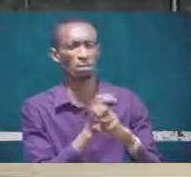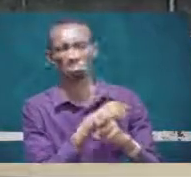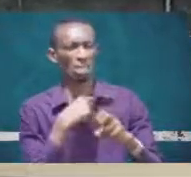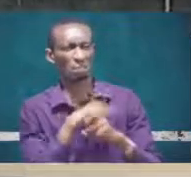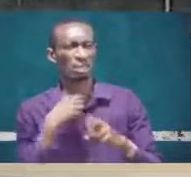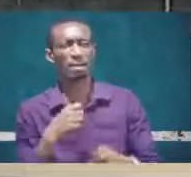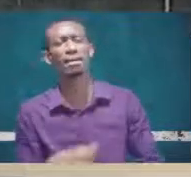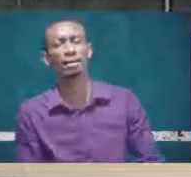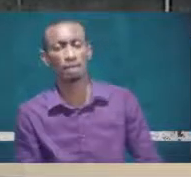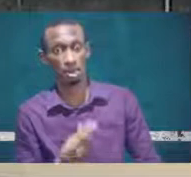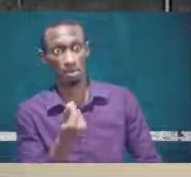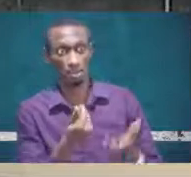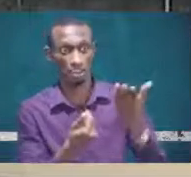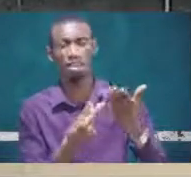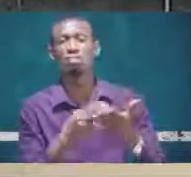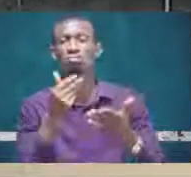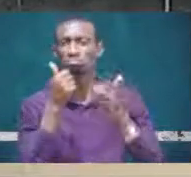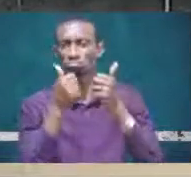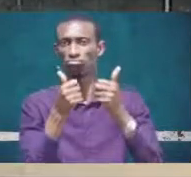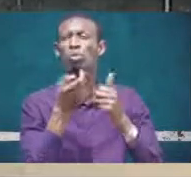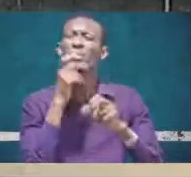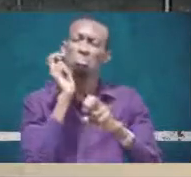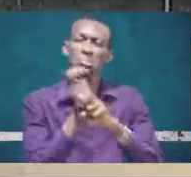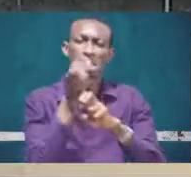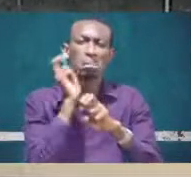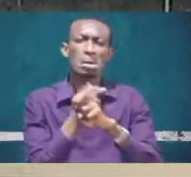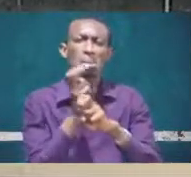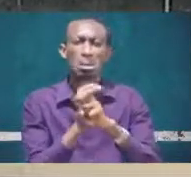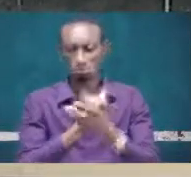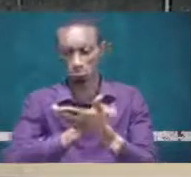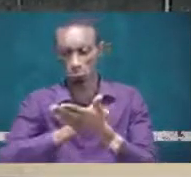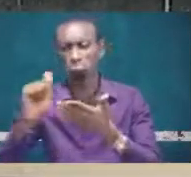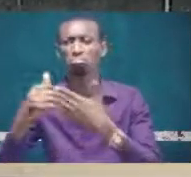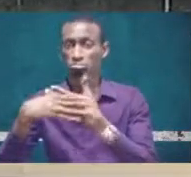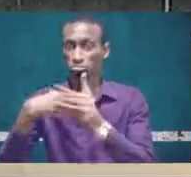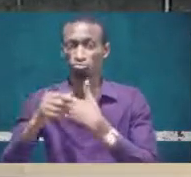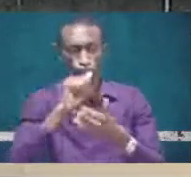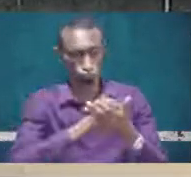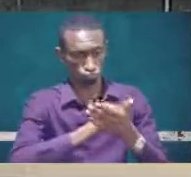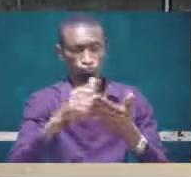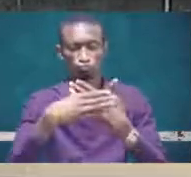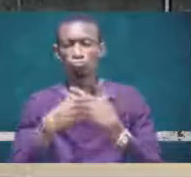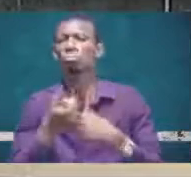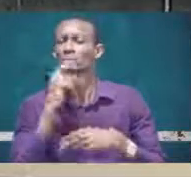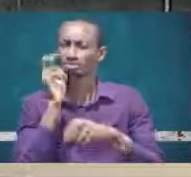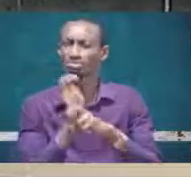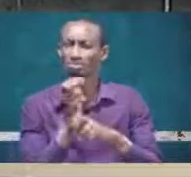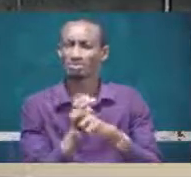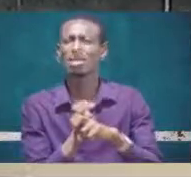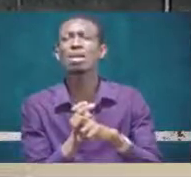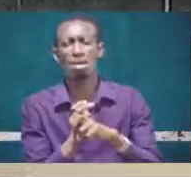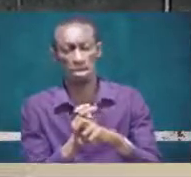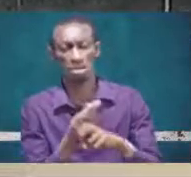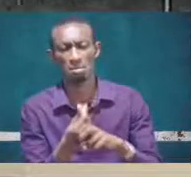It should be difficult to imitate or to copy with an intention of stealing in order to